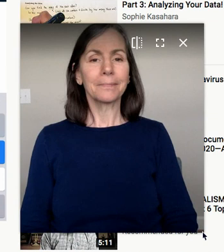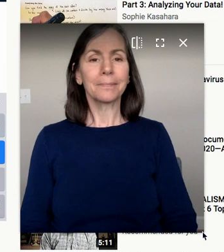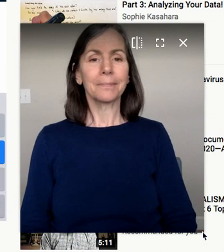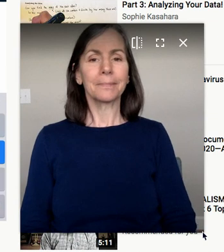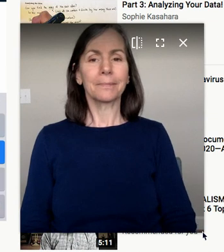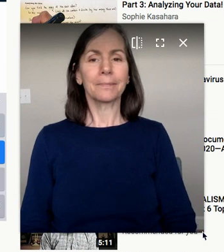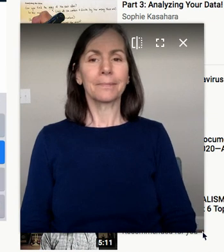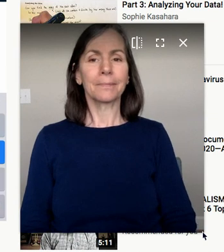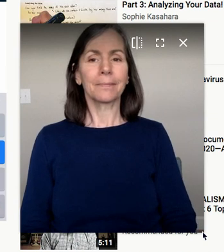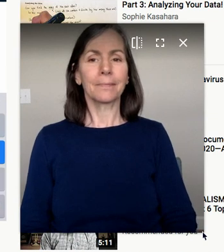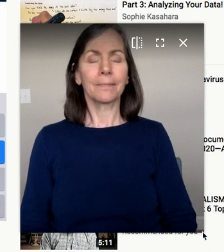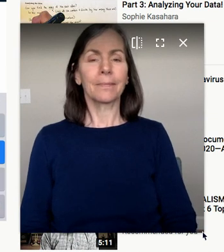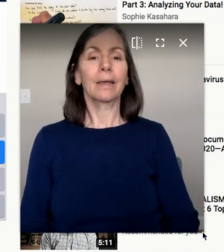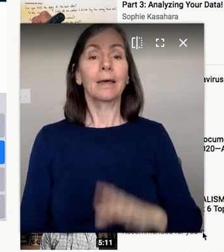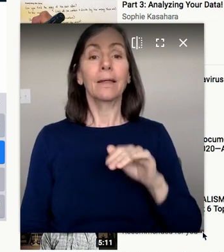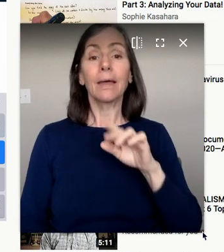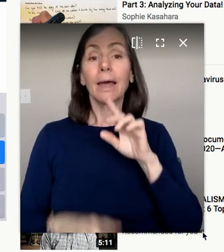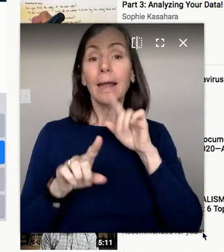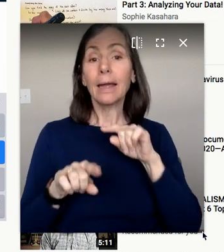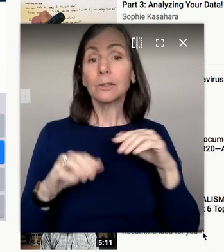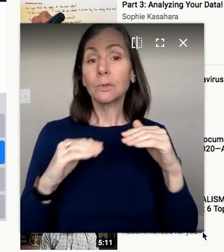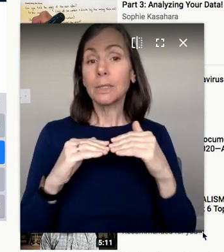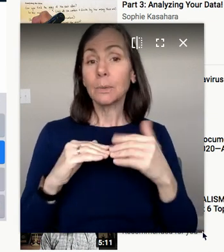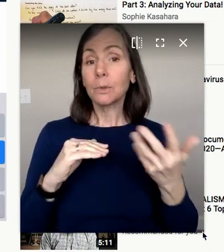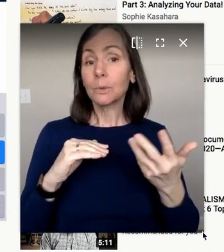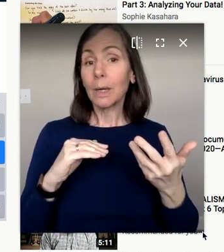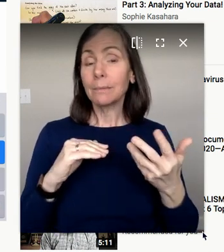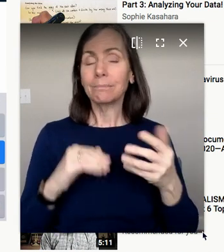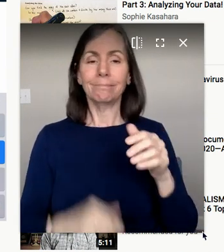We know that answer is 10.